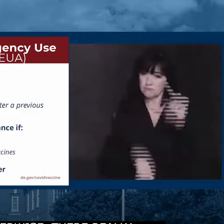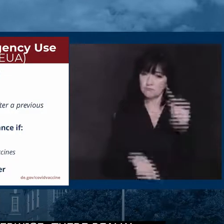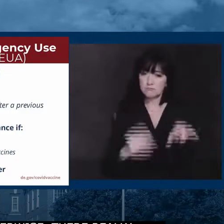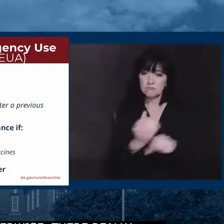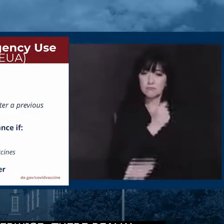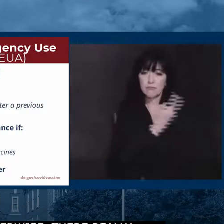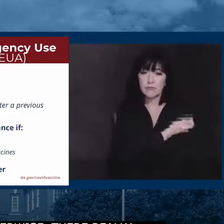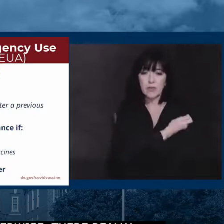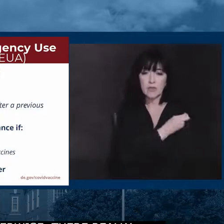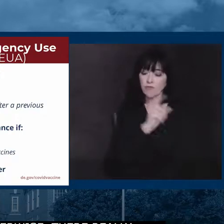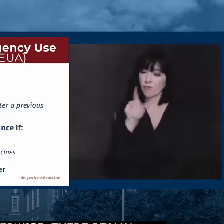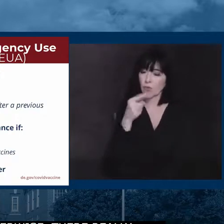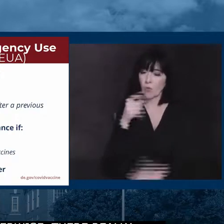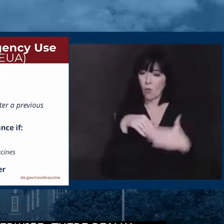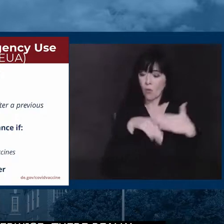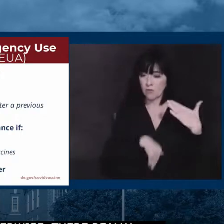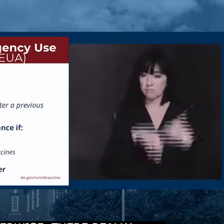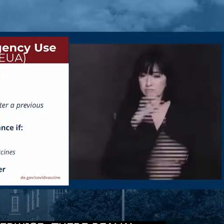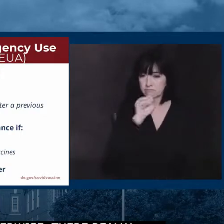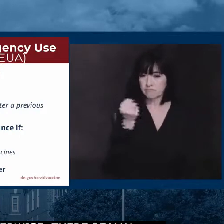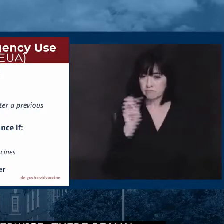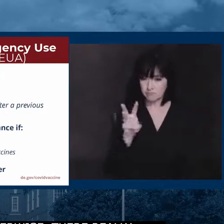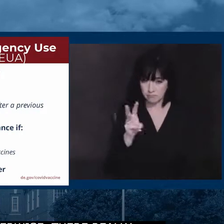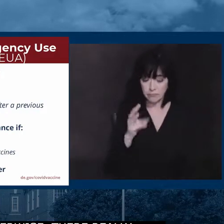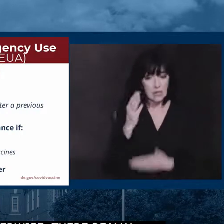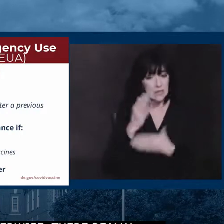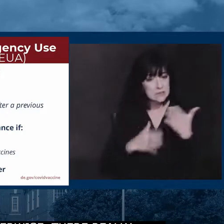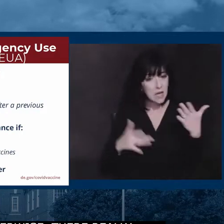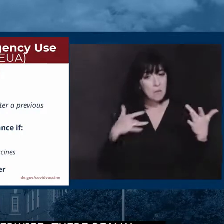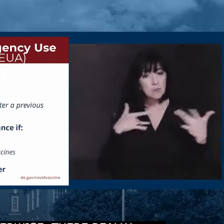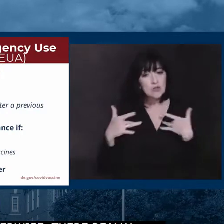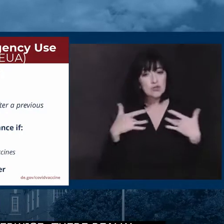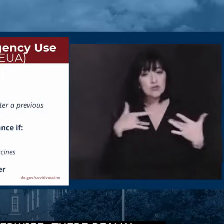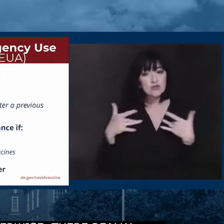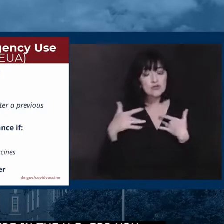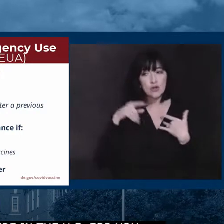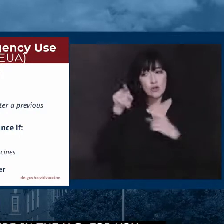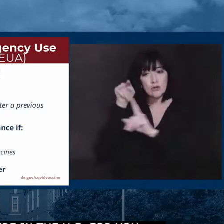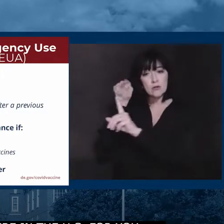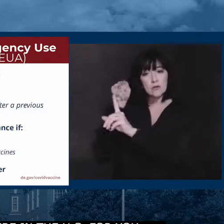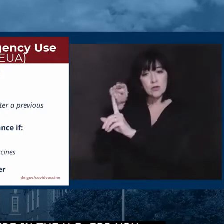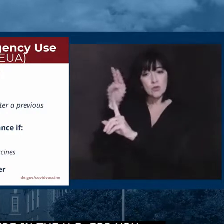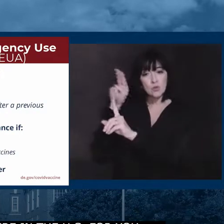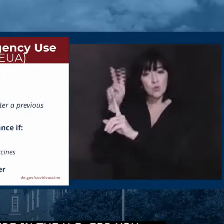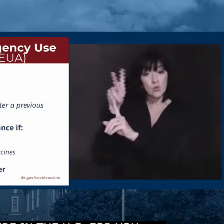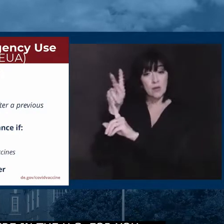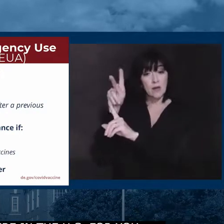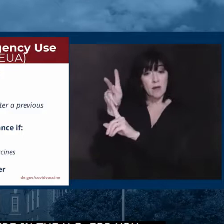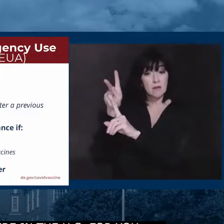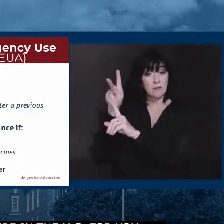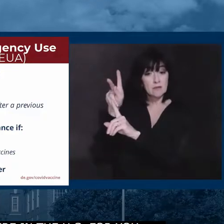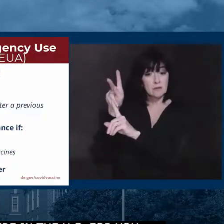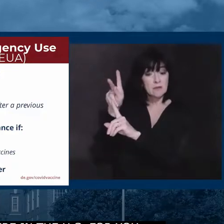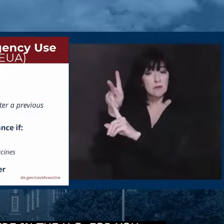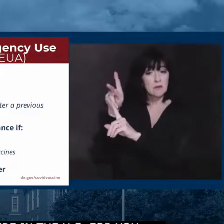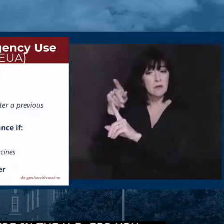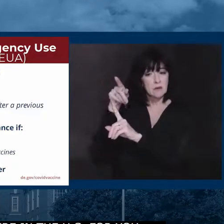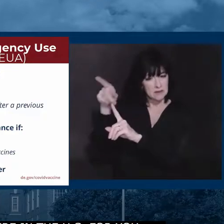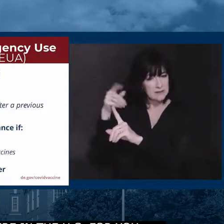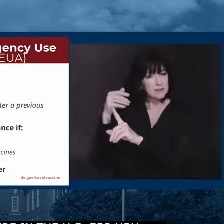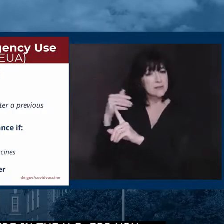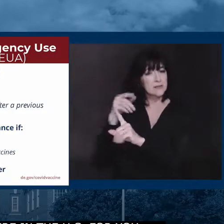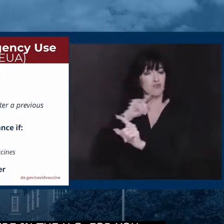has been some concern about a couple of individuals in the UK who had a severe allergic reaction